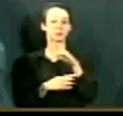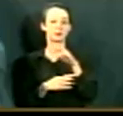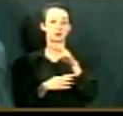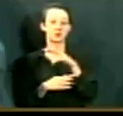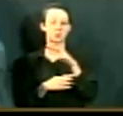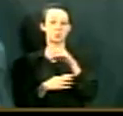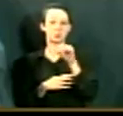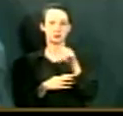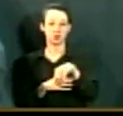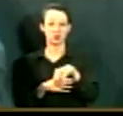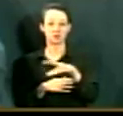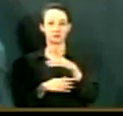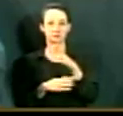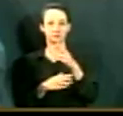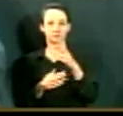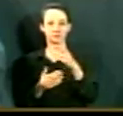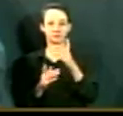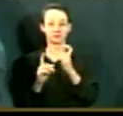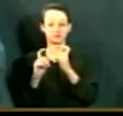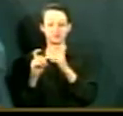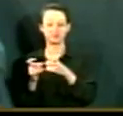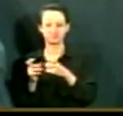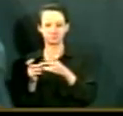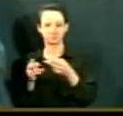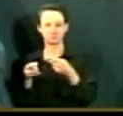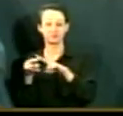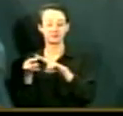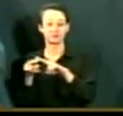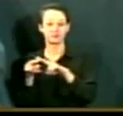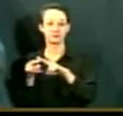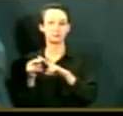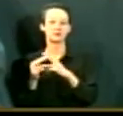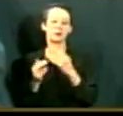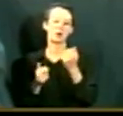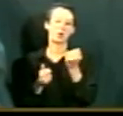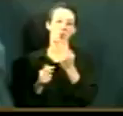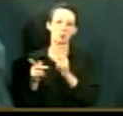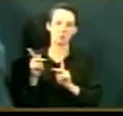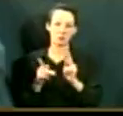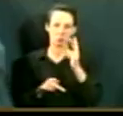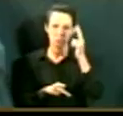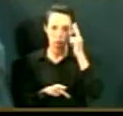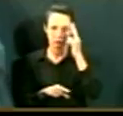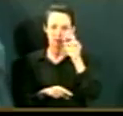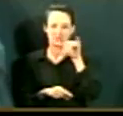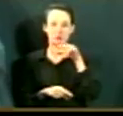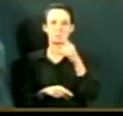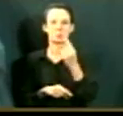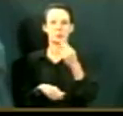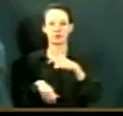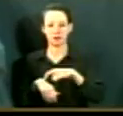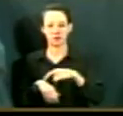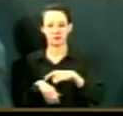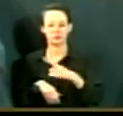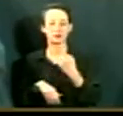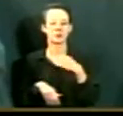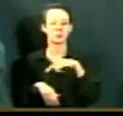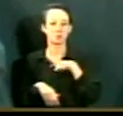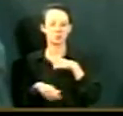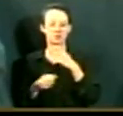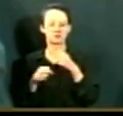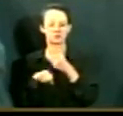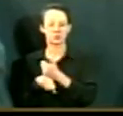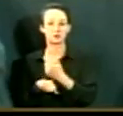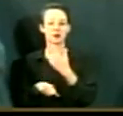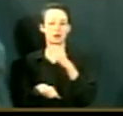Everybody was happy, but everybody didn't realize that was just one time. So we said we would not ask for money for 5 years. And I think in order to